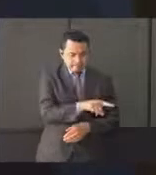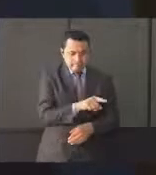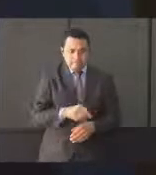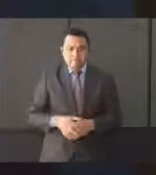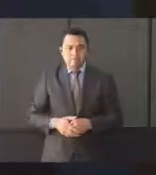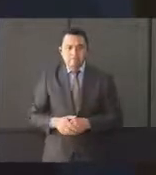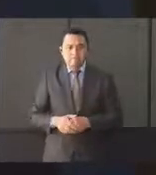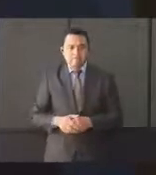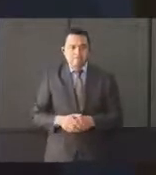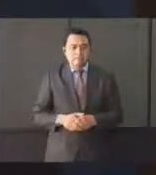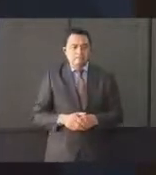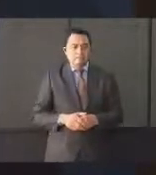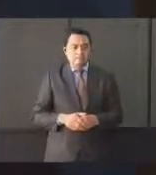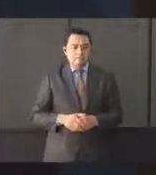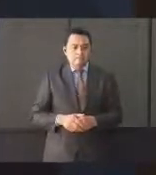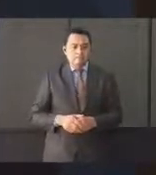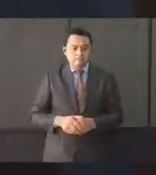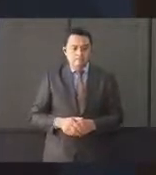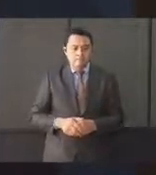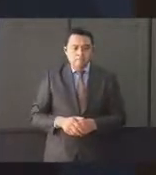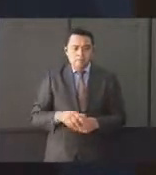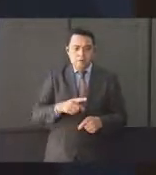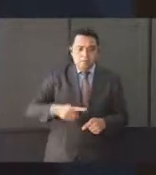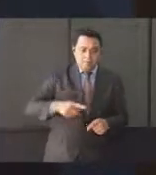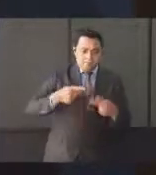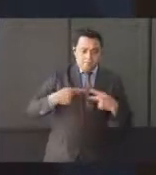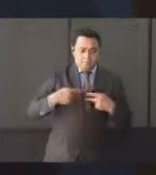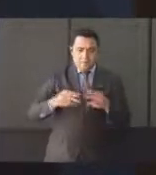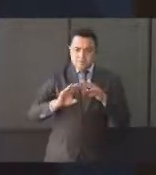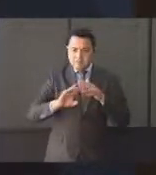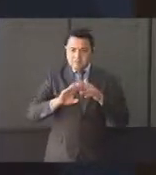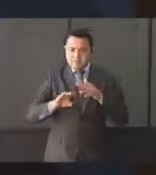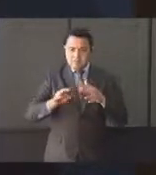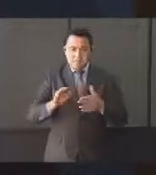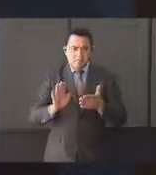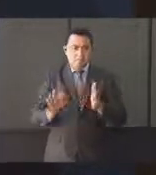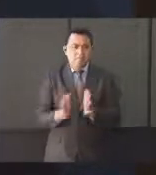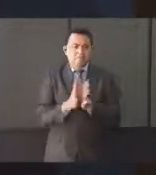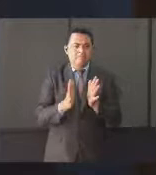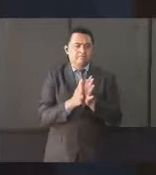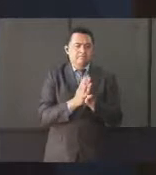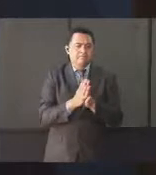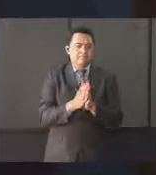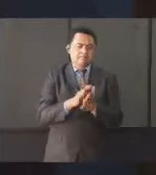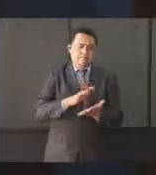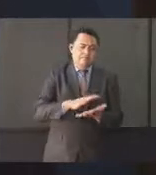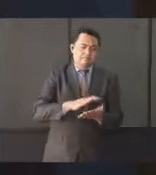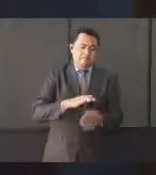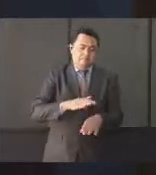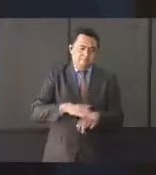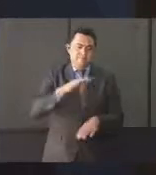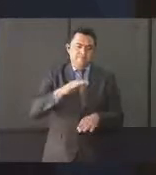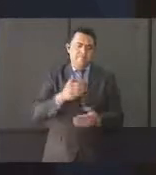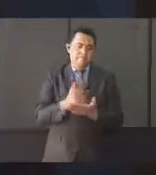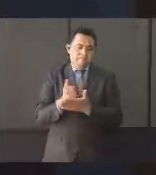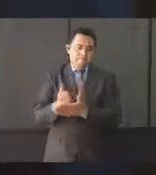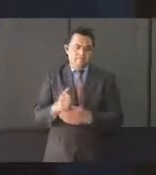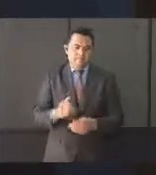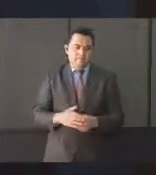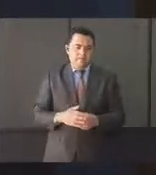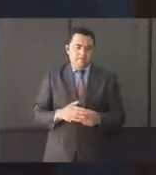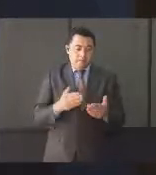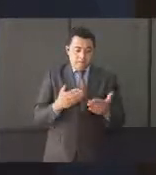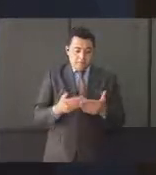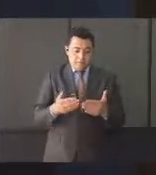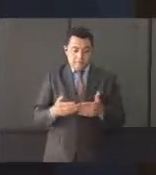public institutions in order to promote the participation of migrants. I would like to give the